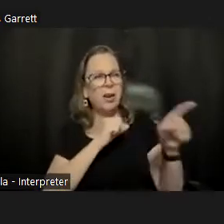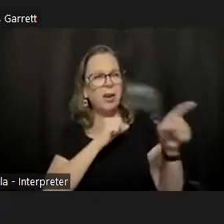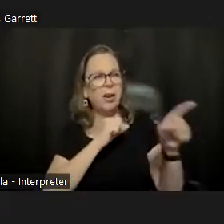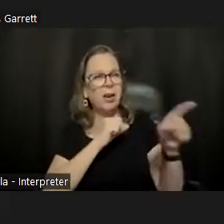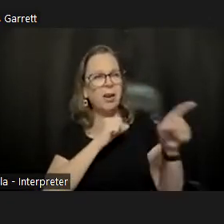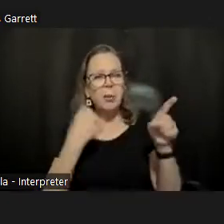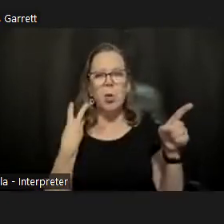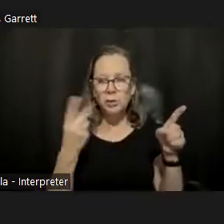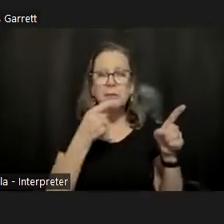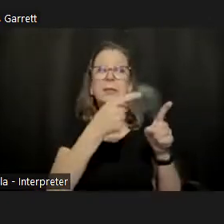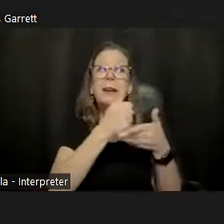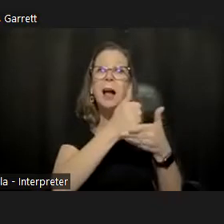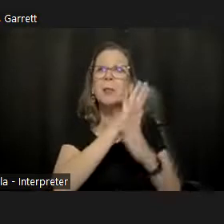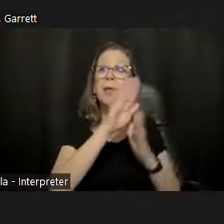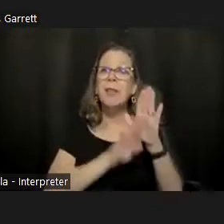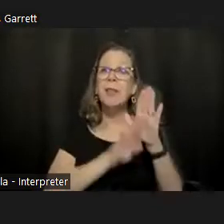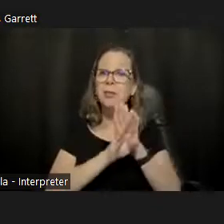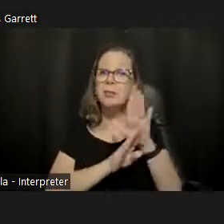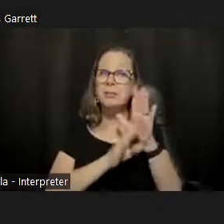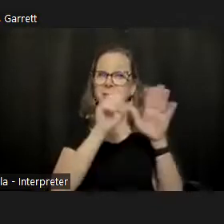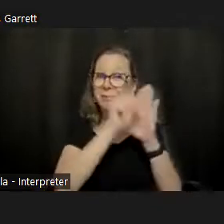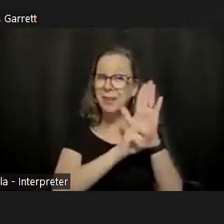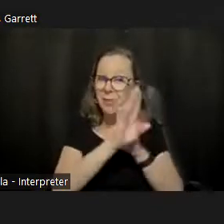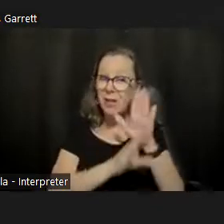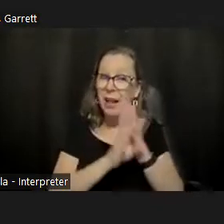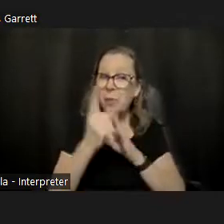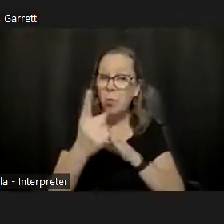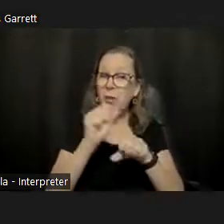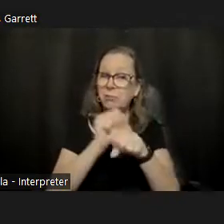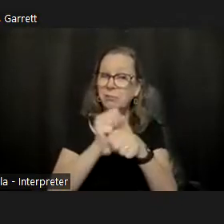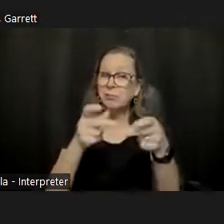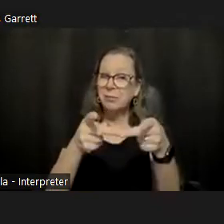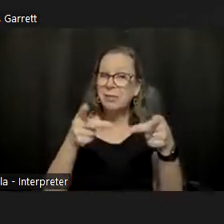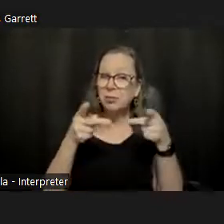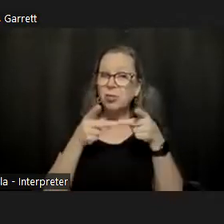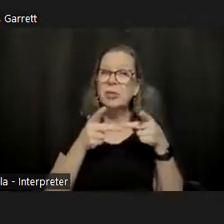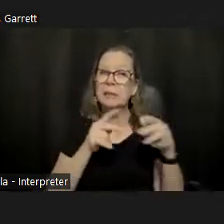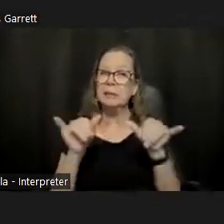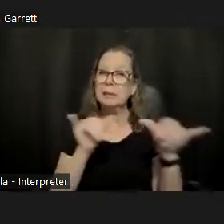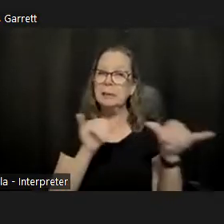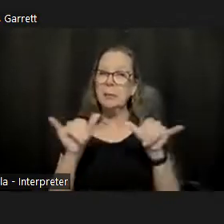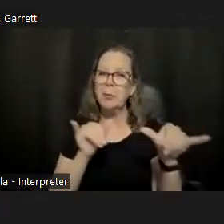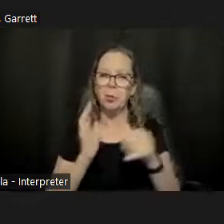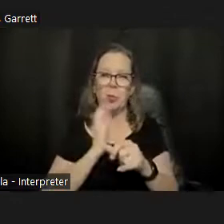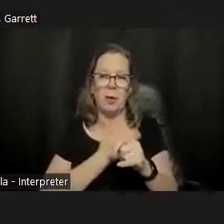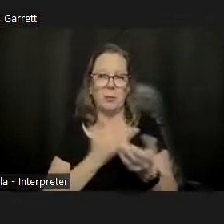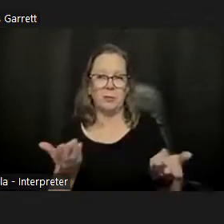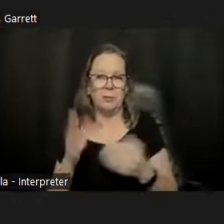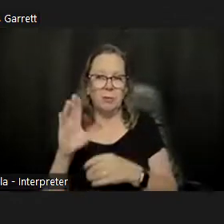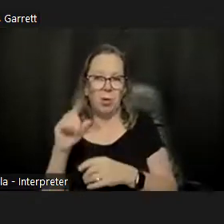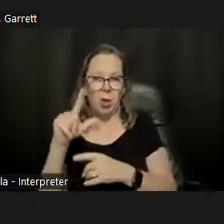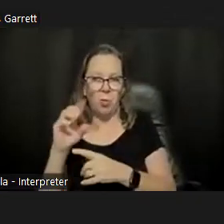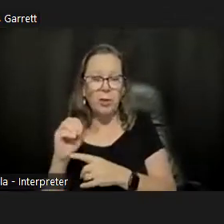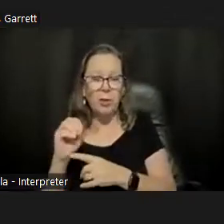their state develop a position in Washington state that's similar to ours here in